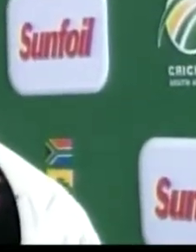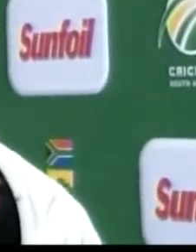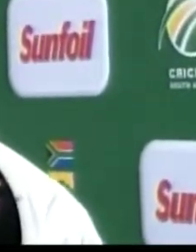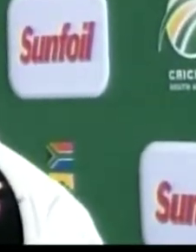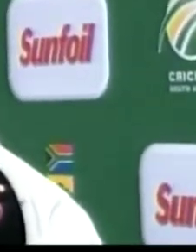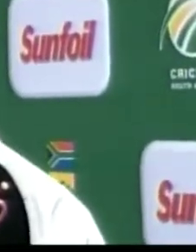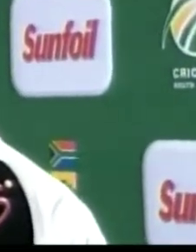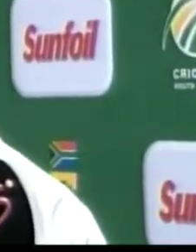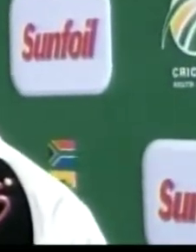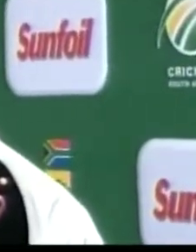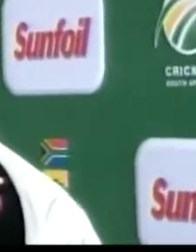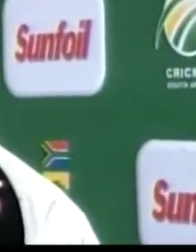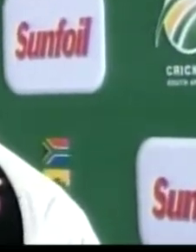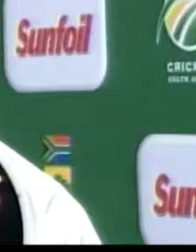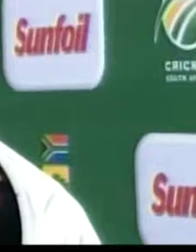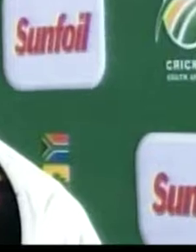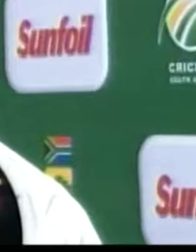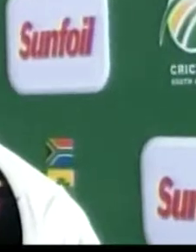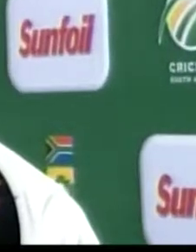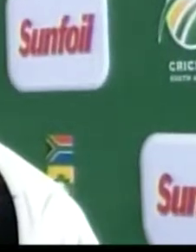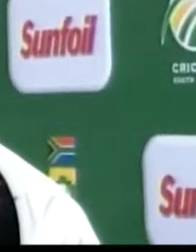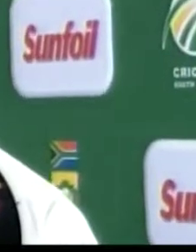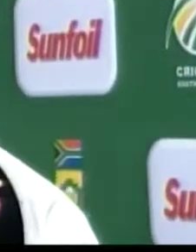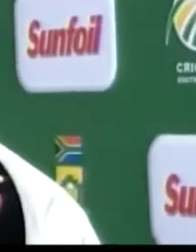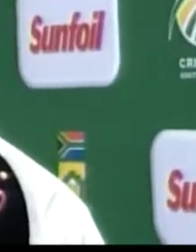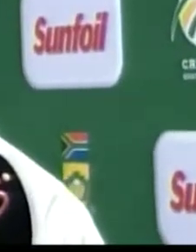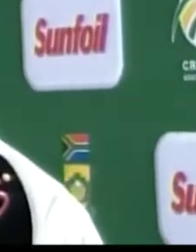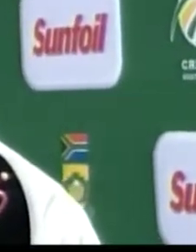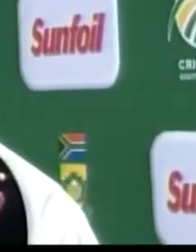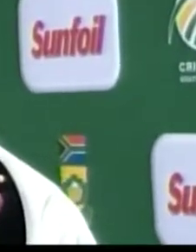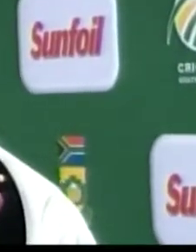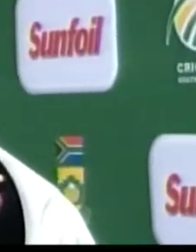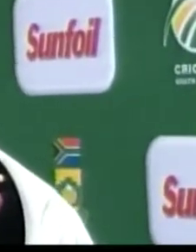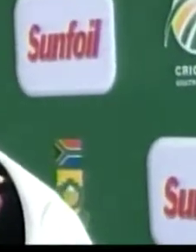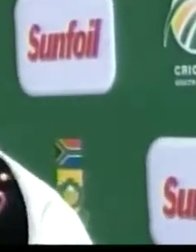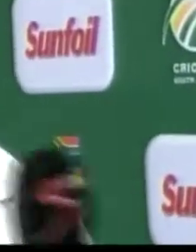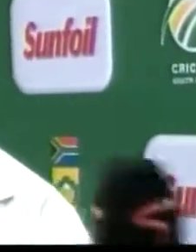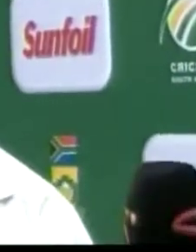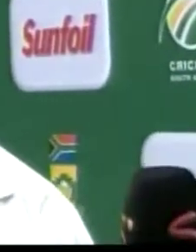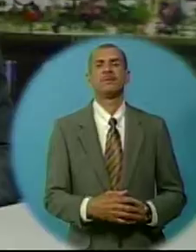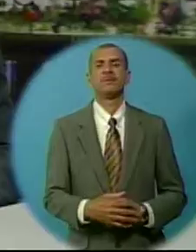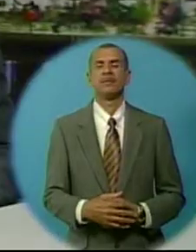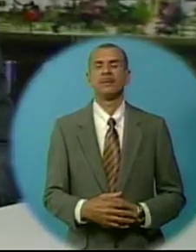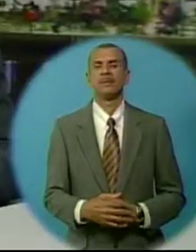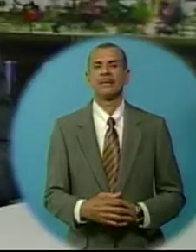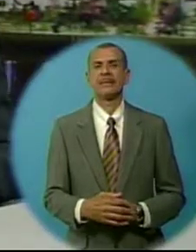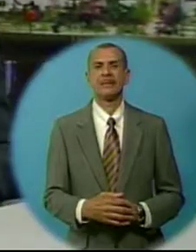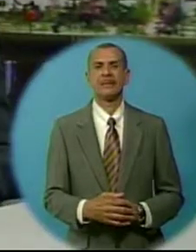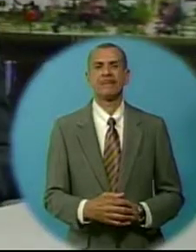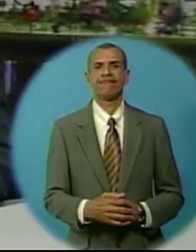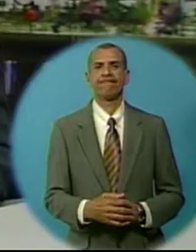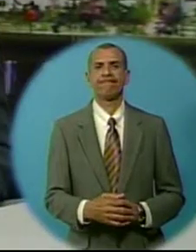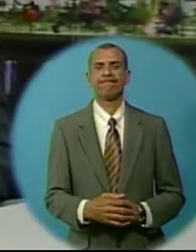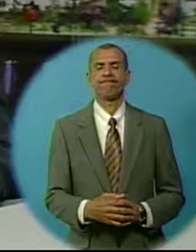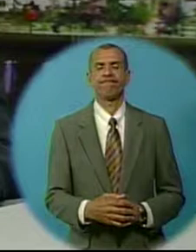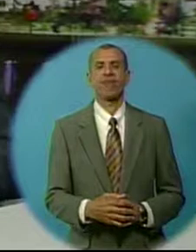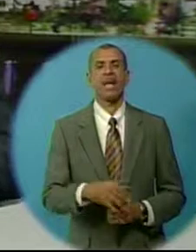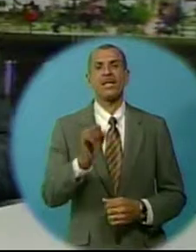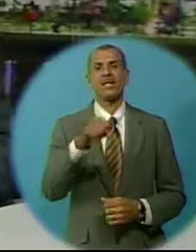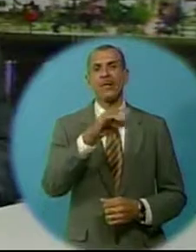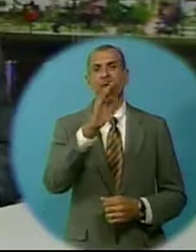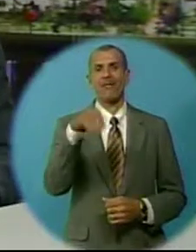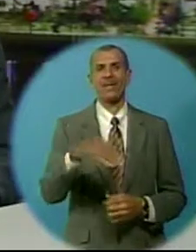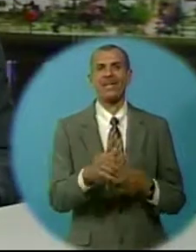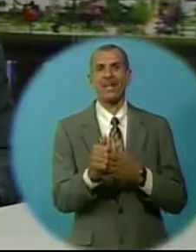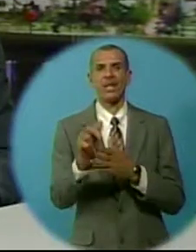don't want to say, fight hard. Obviously it won't be easy. I get through those periods, you'll score a lot of runs. Congrats, Craig. Well, South Africa